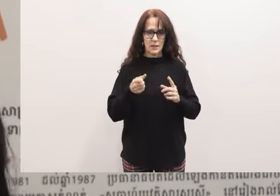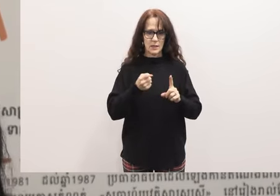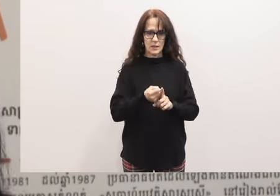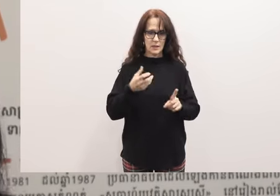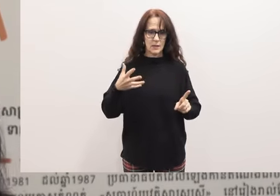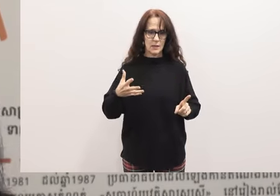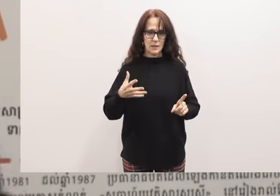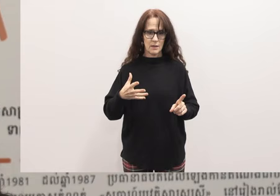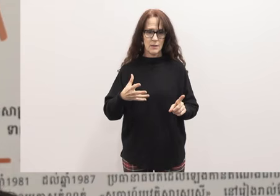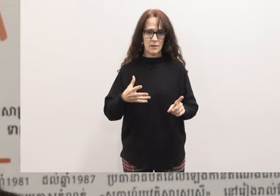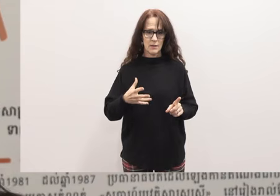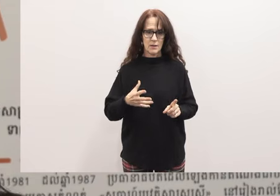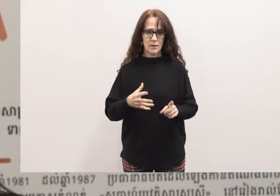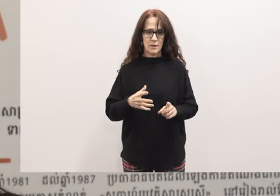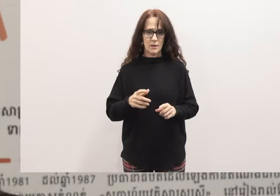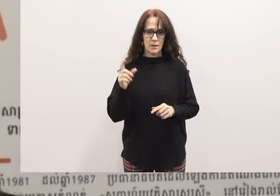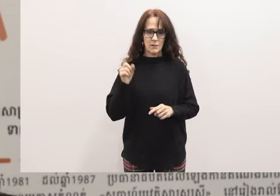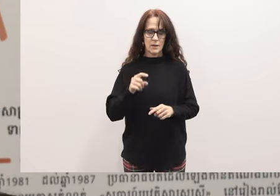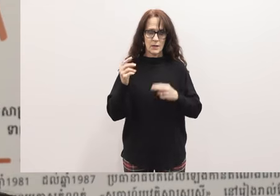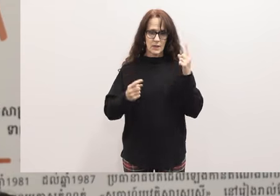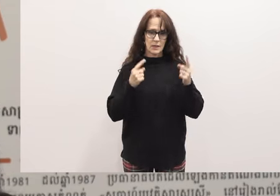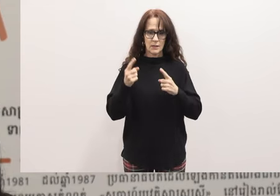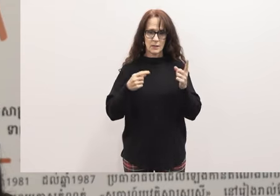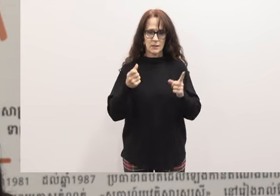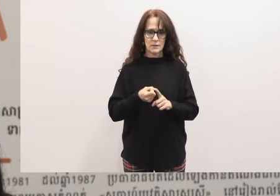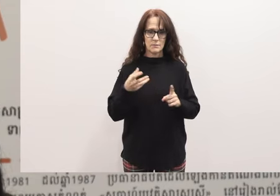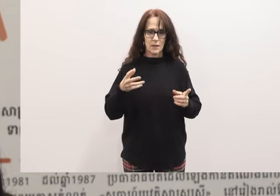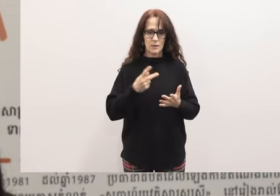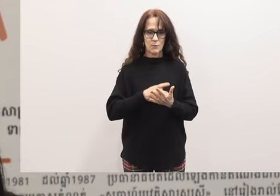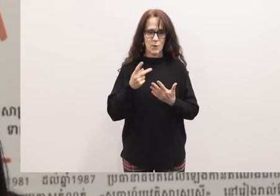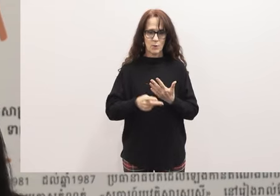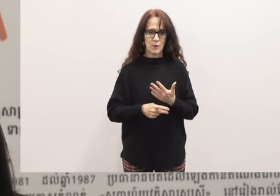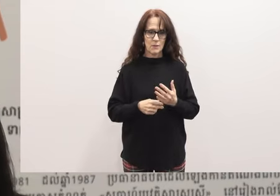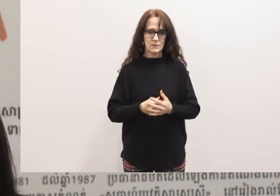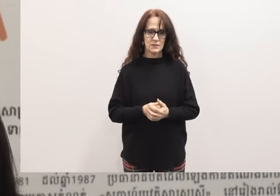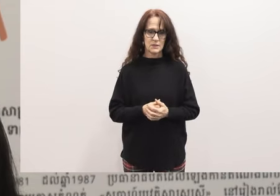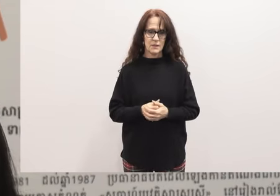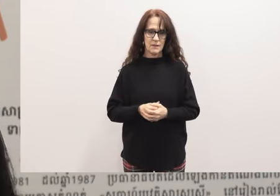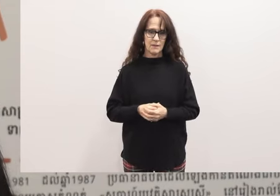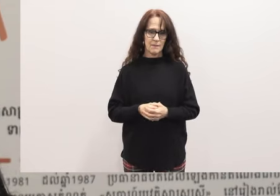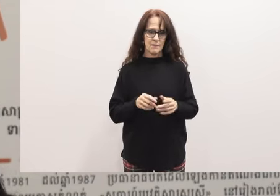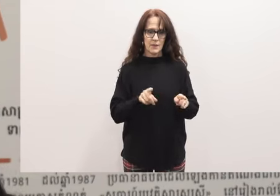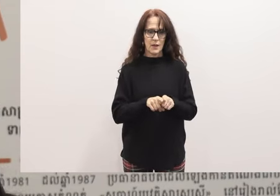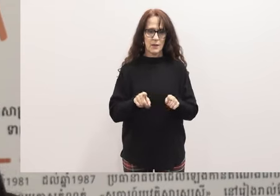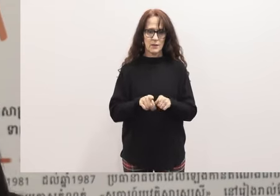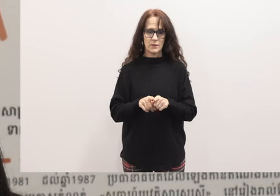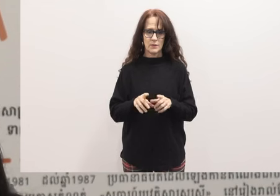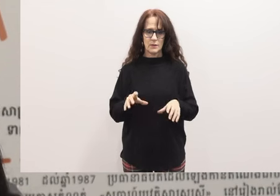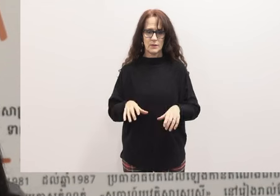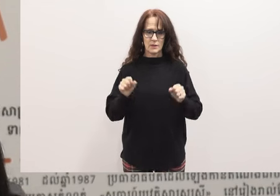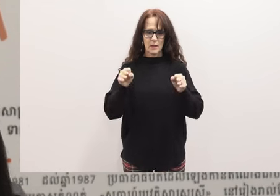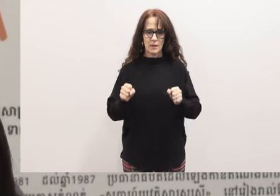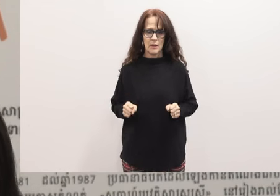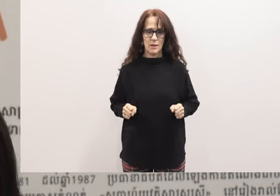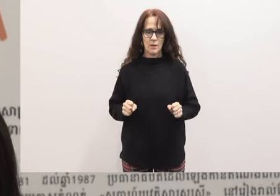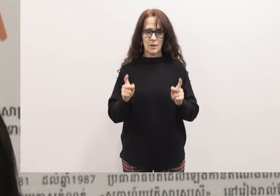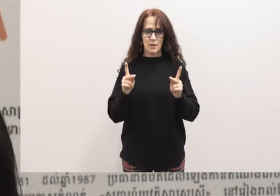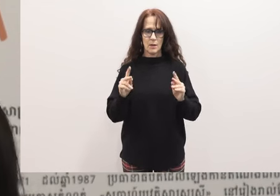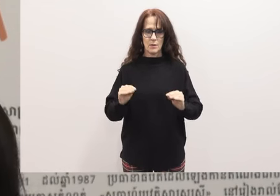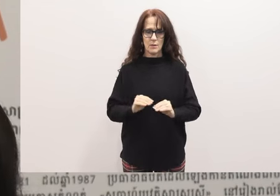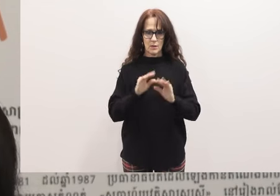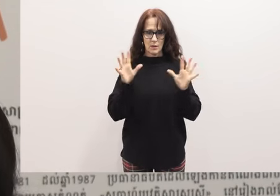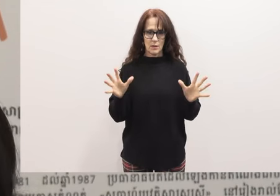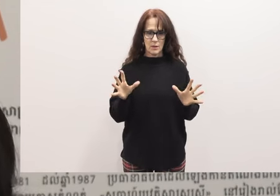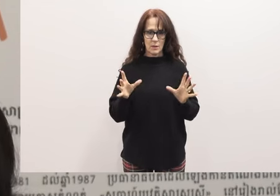expansion, and we need to consider expanding these programs. I also want to take this opportunity to clarify